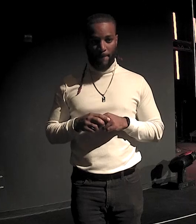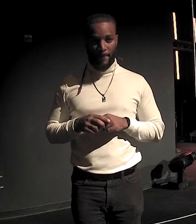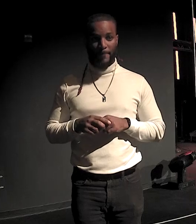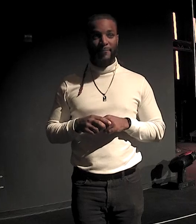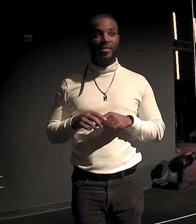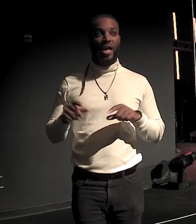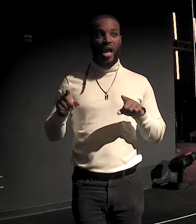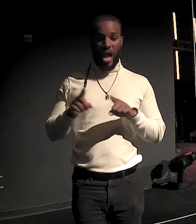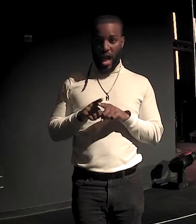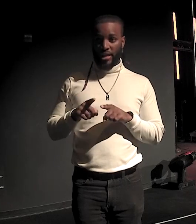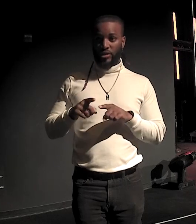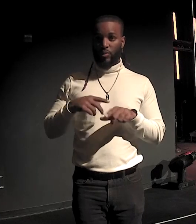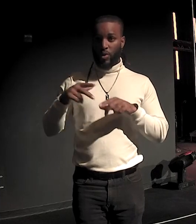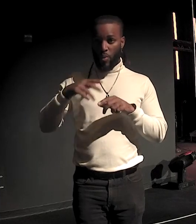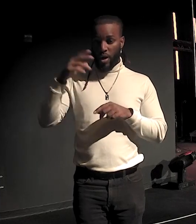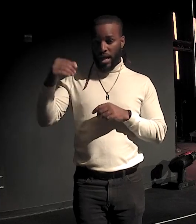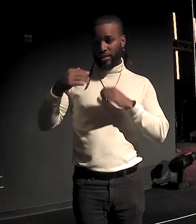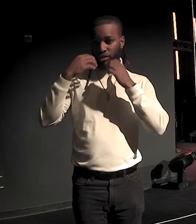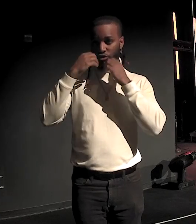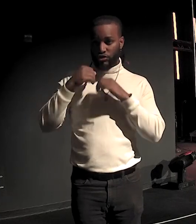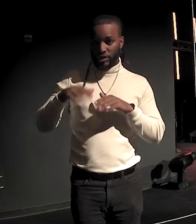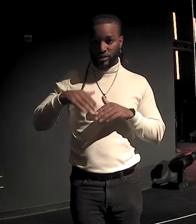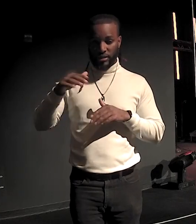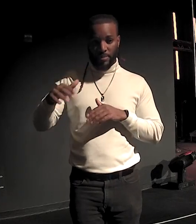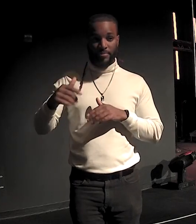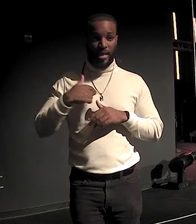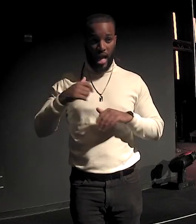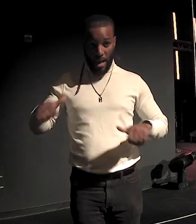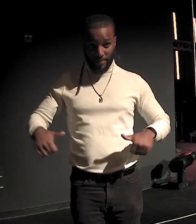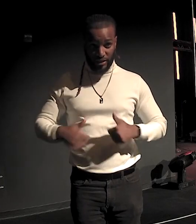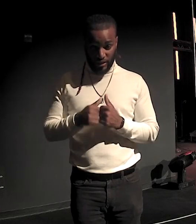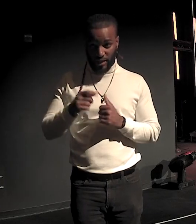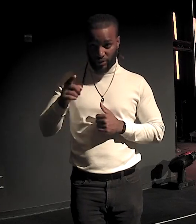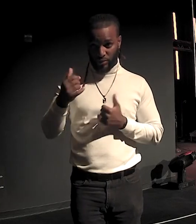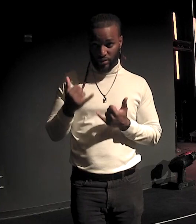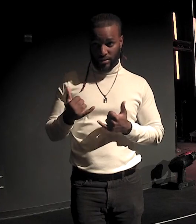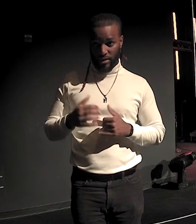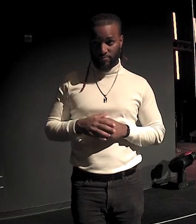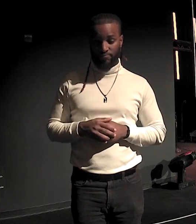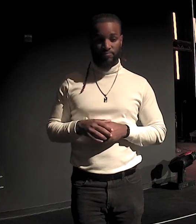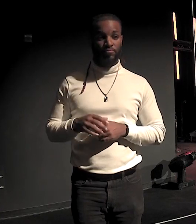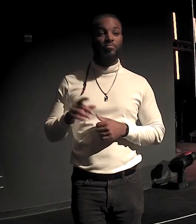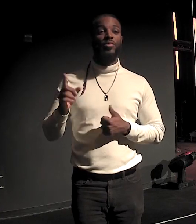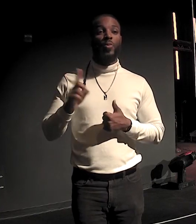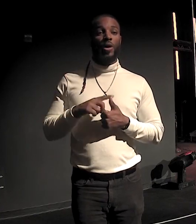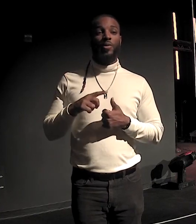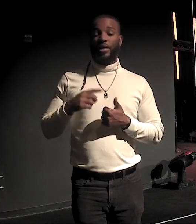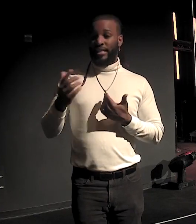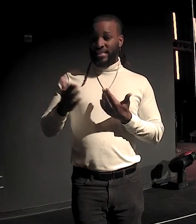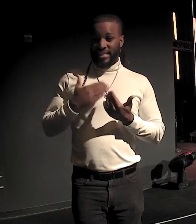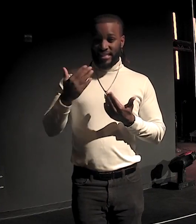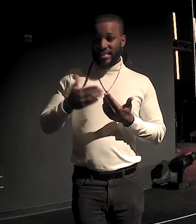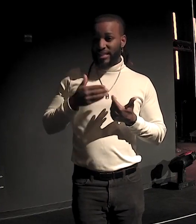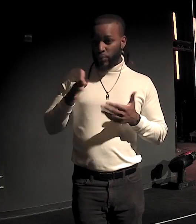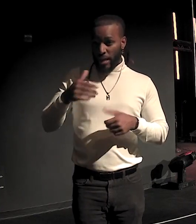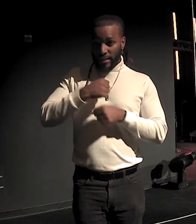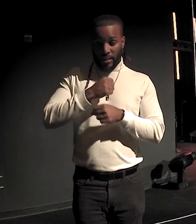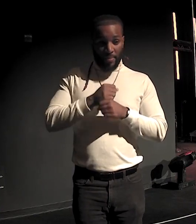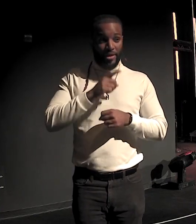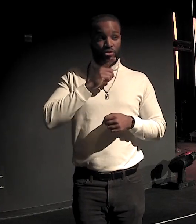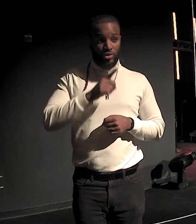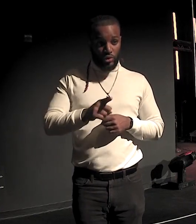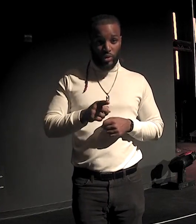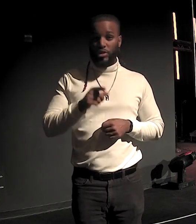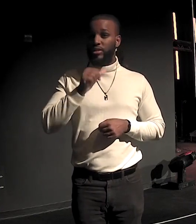we walk out these treasure steps that I'm going to challenge you to today. One of the easiest ways to make sure that you're